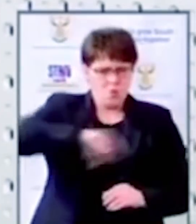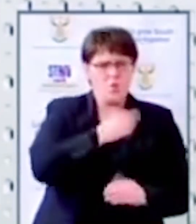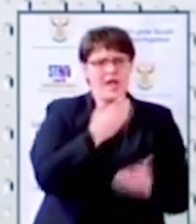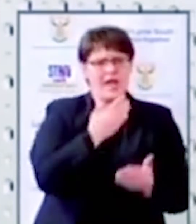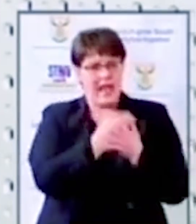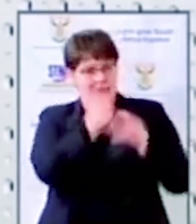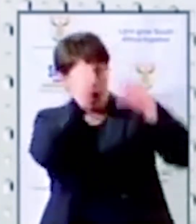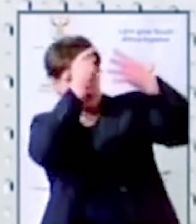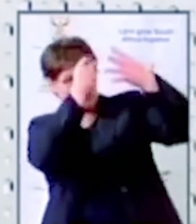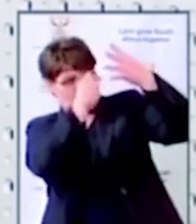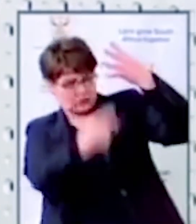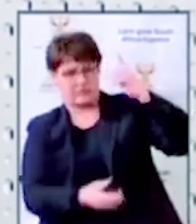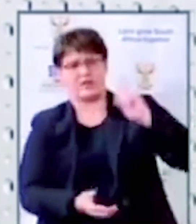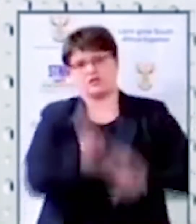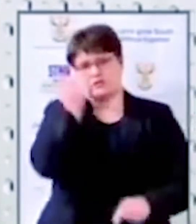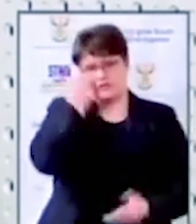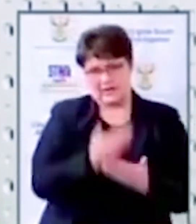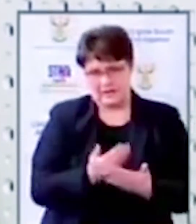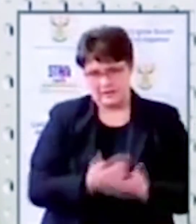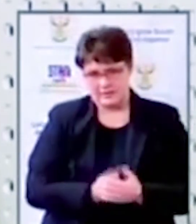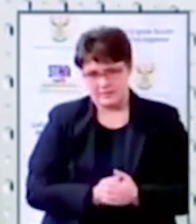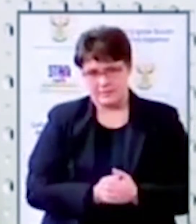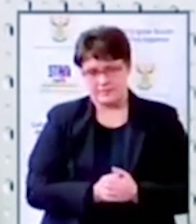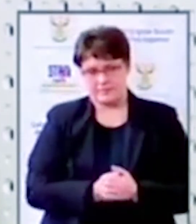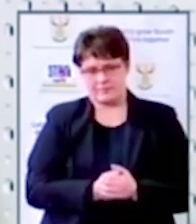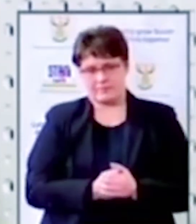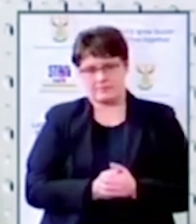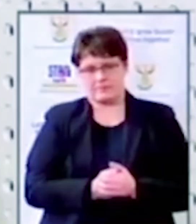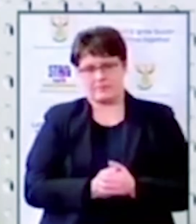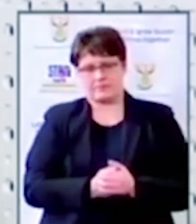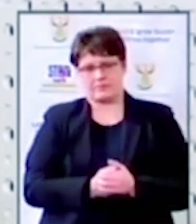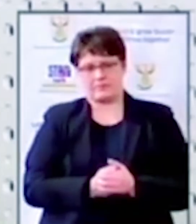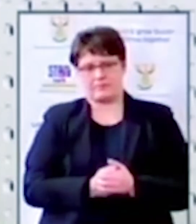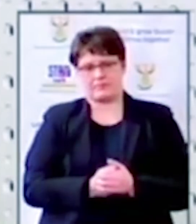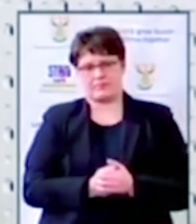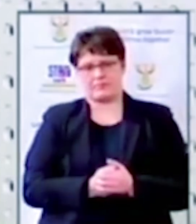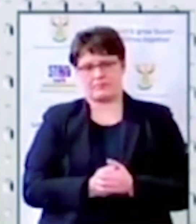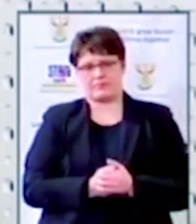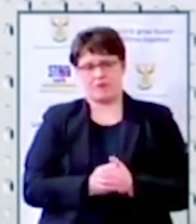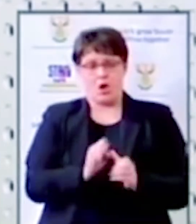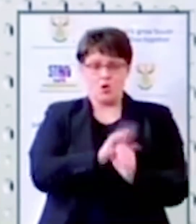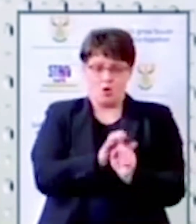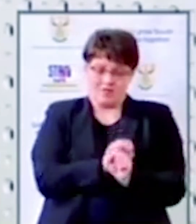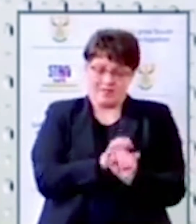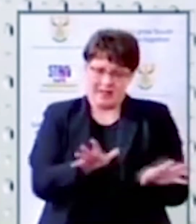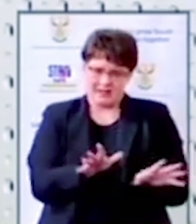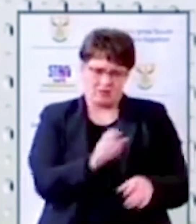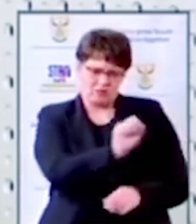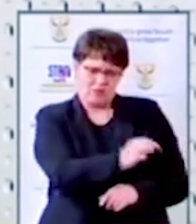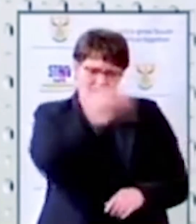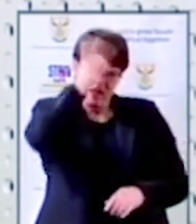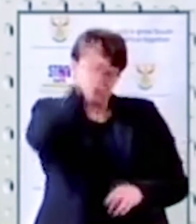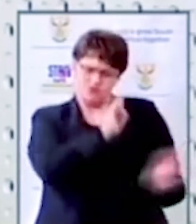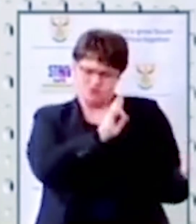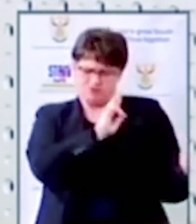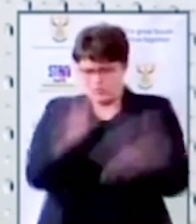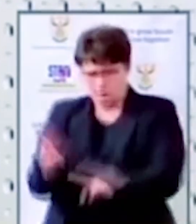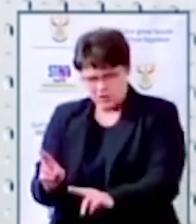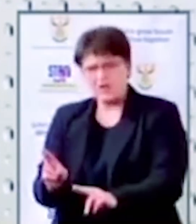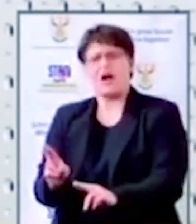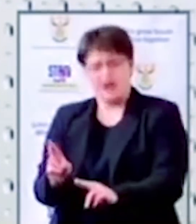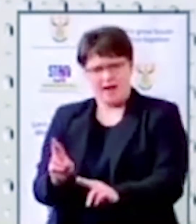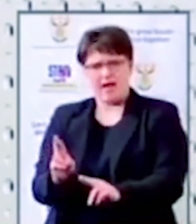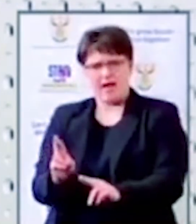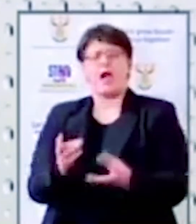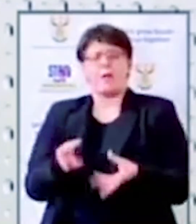our objectives. The government's response to COVID-19 has provided an economic